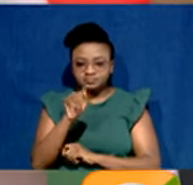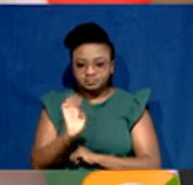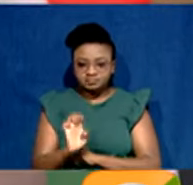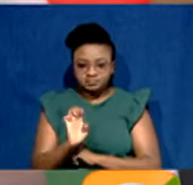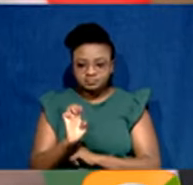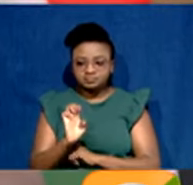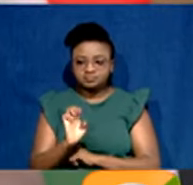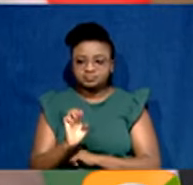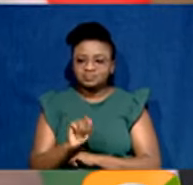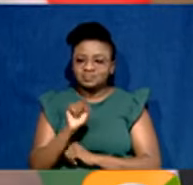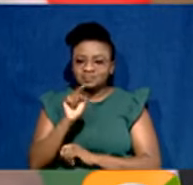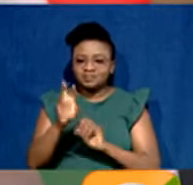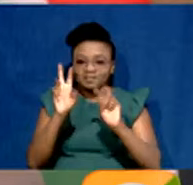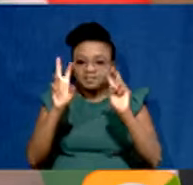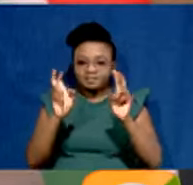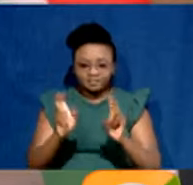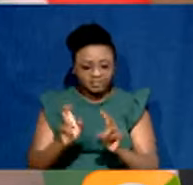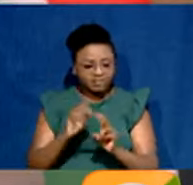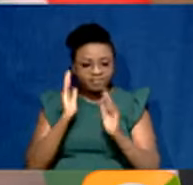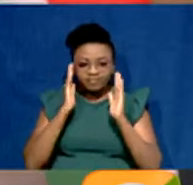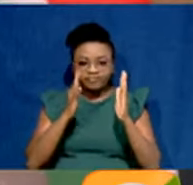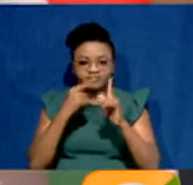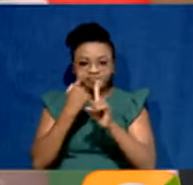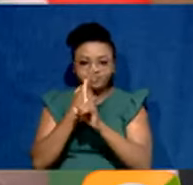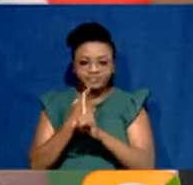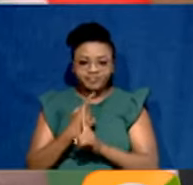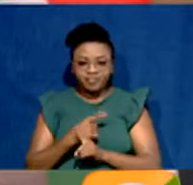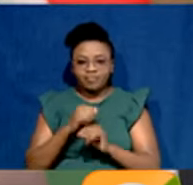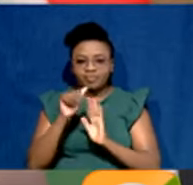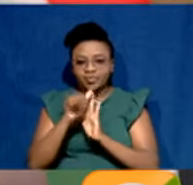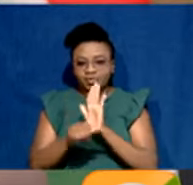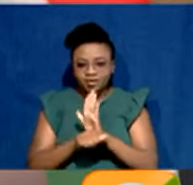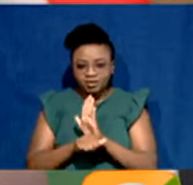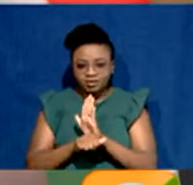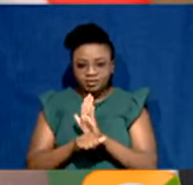is a factor of many aspects.